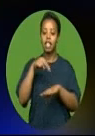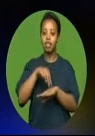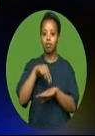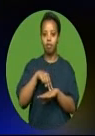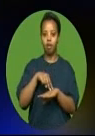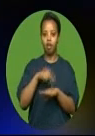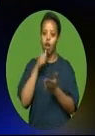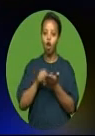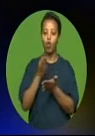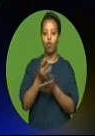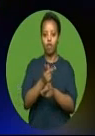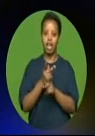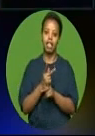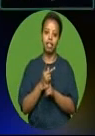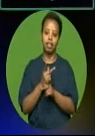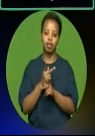standby letter of credit,